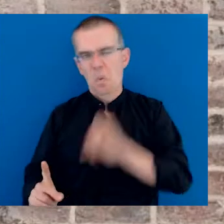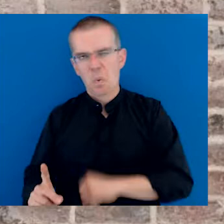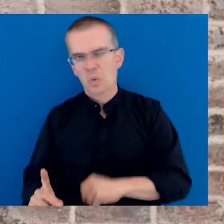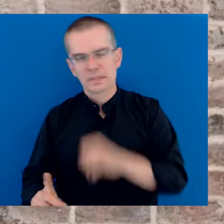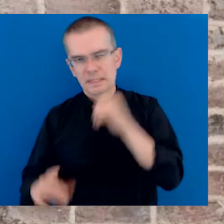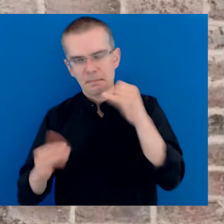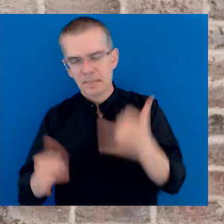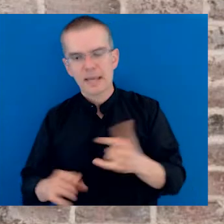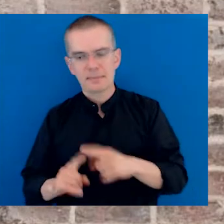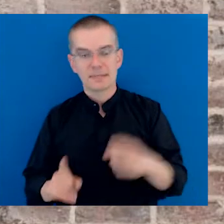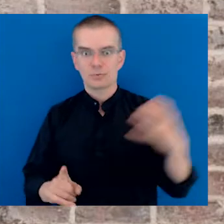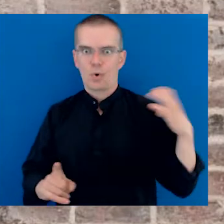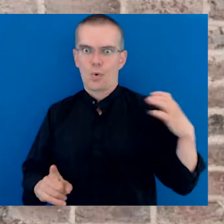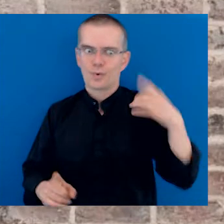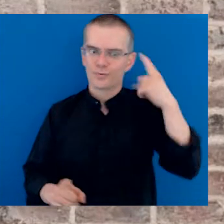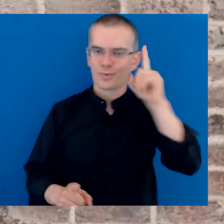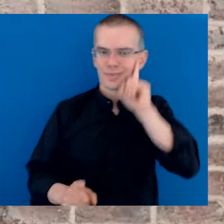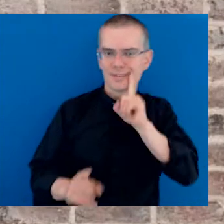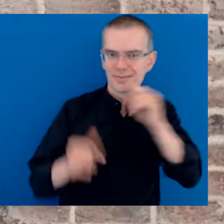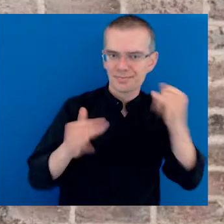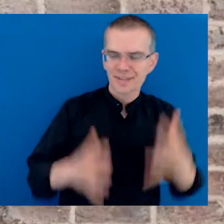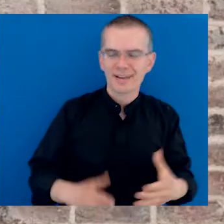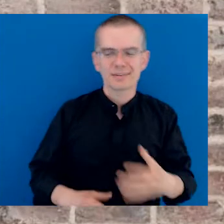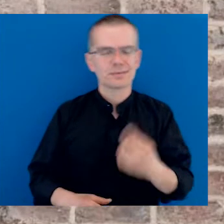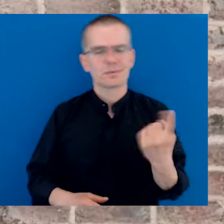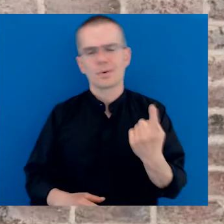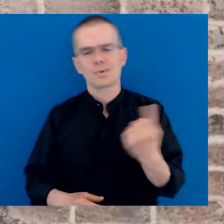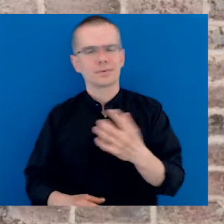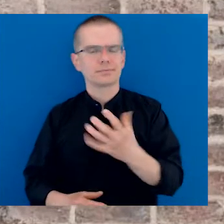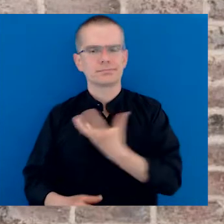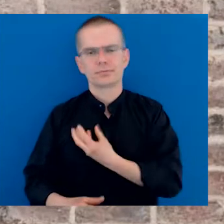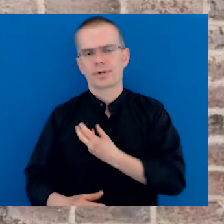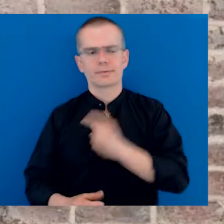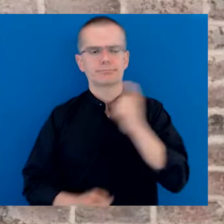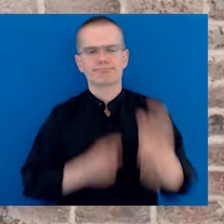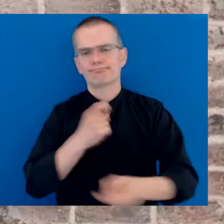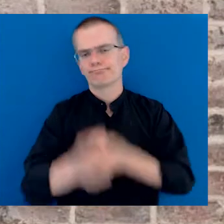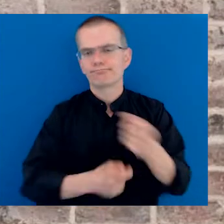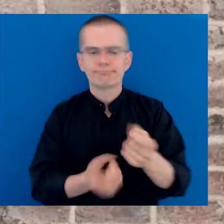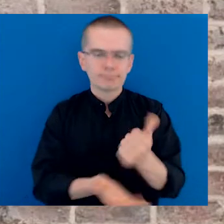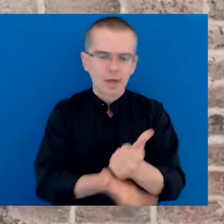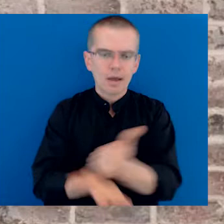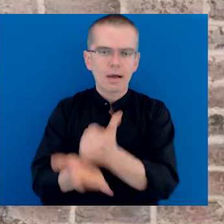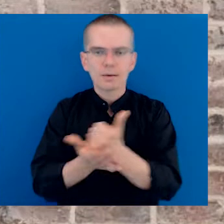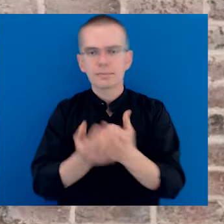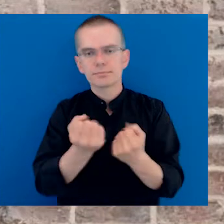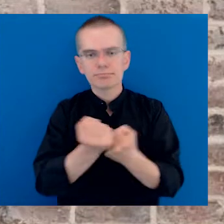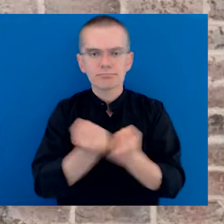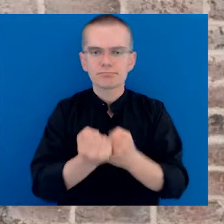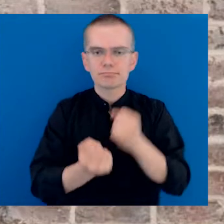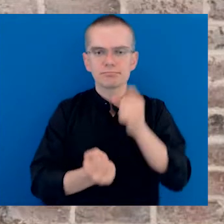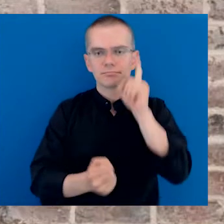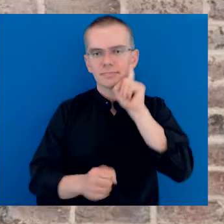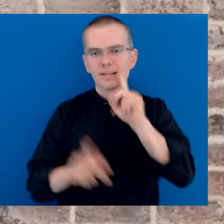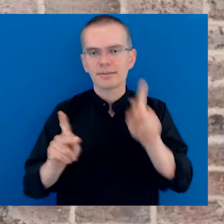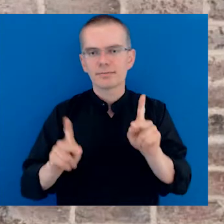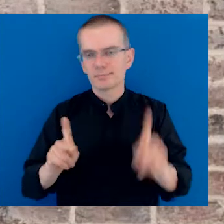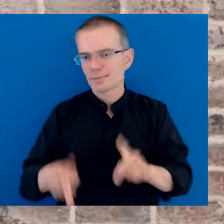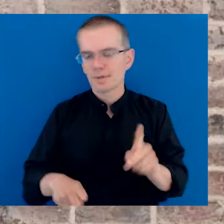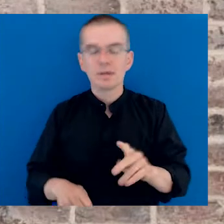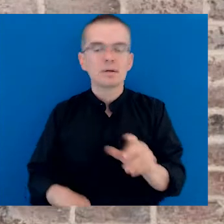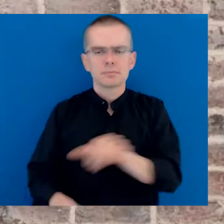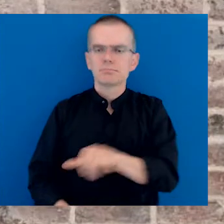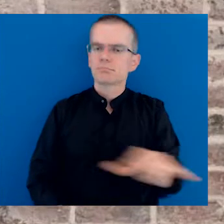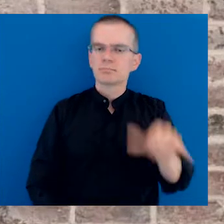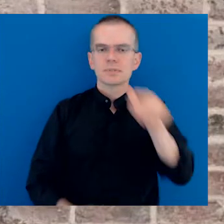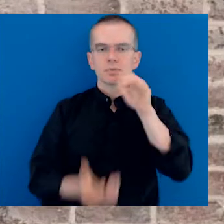players. And so, he never stopped giving back and never stopped helping, other deaf people, just as his wife